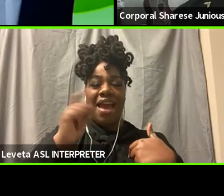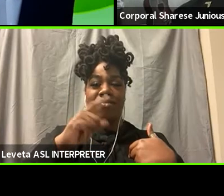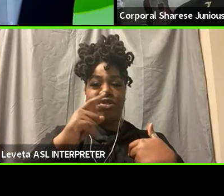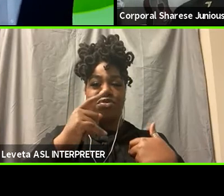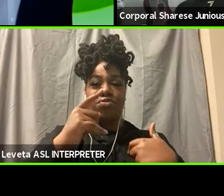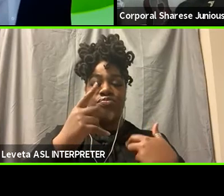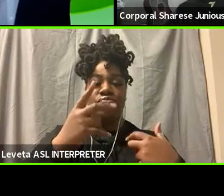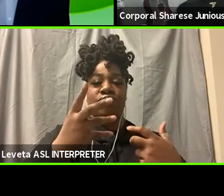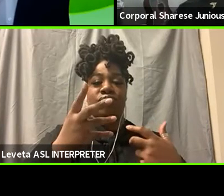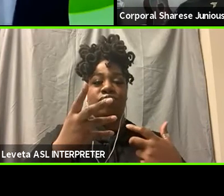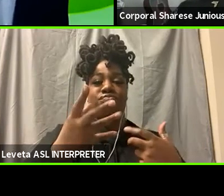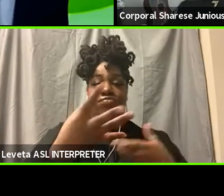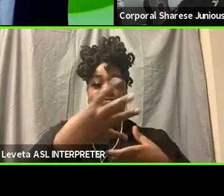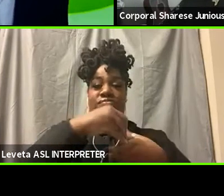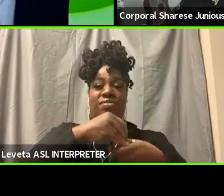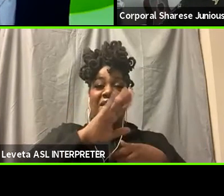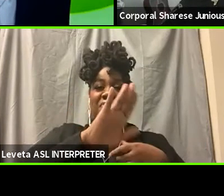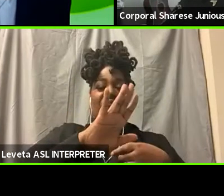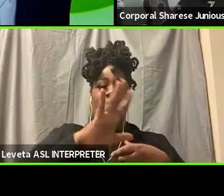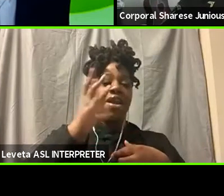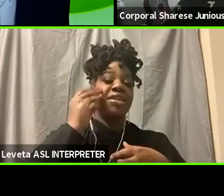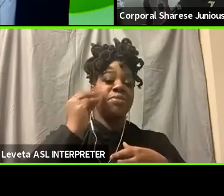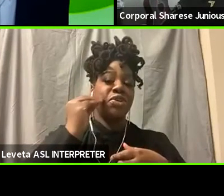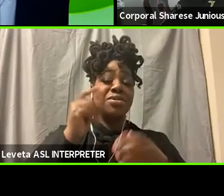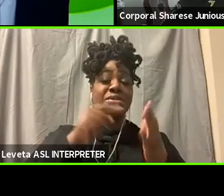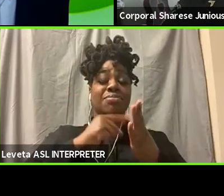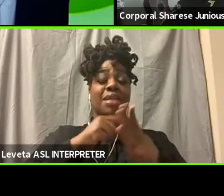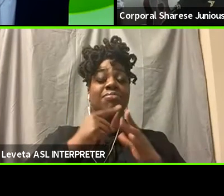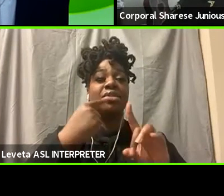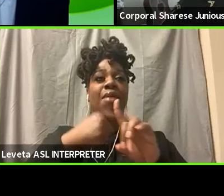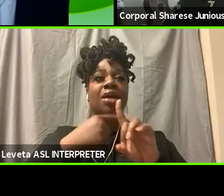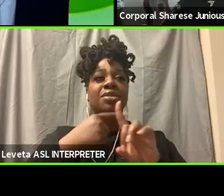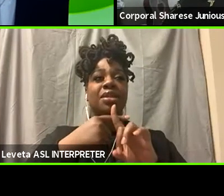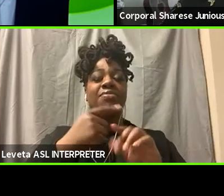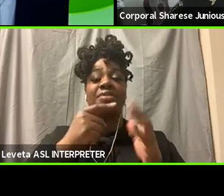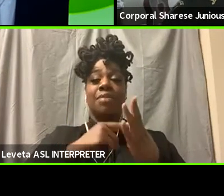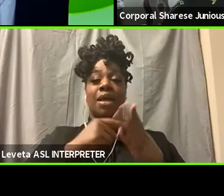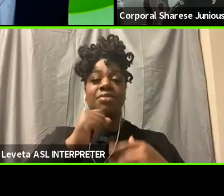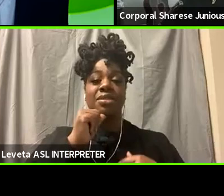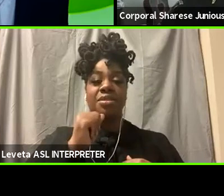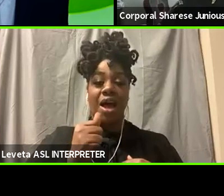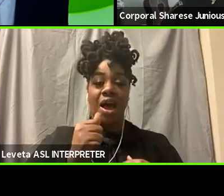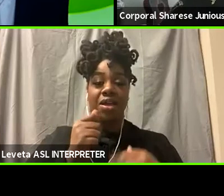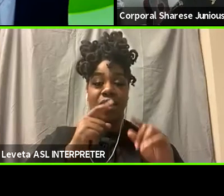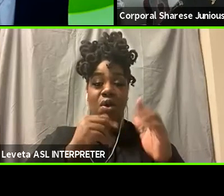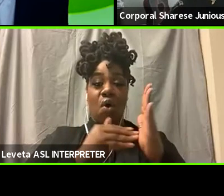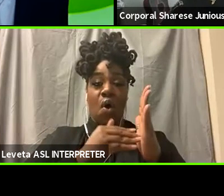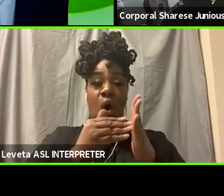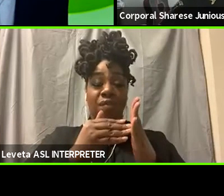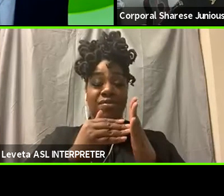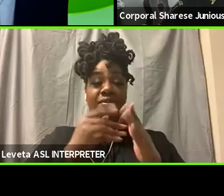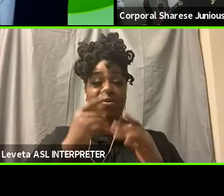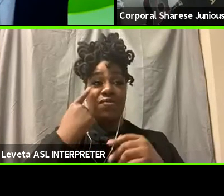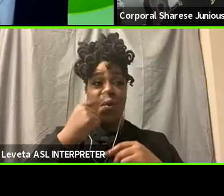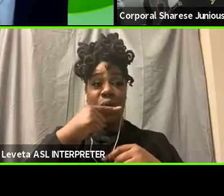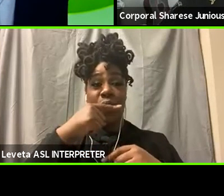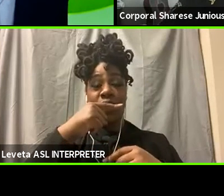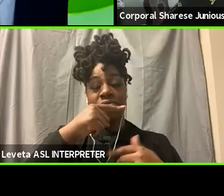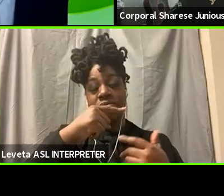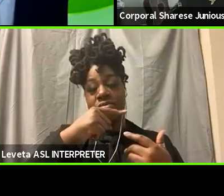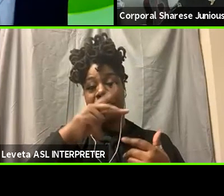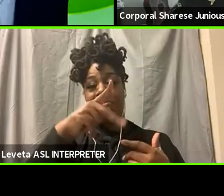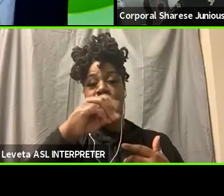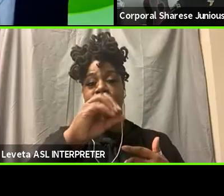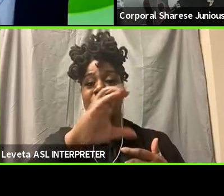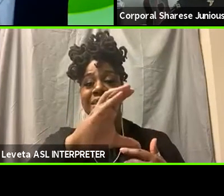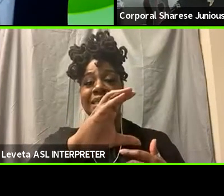that. Sometimes those are positive experiences, but often particularly for persons of color, as Halle, they had lots of